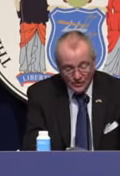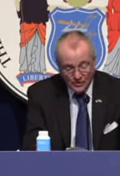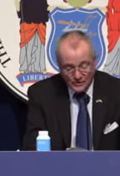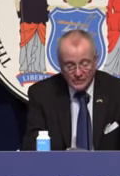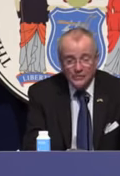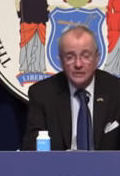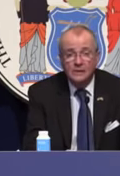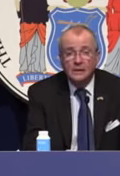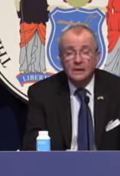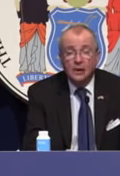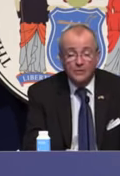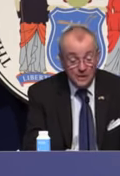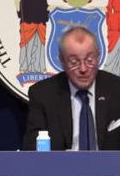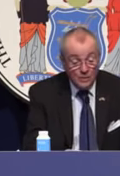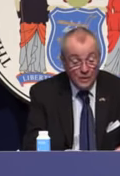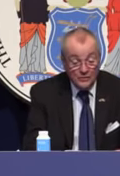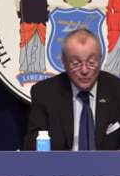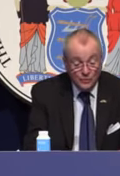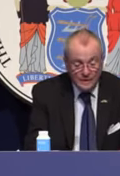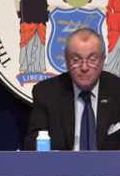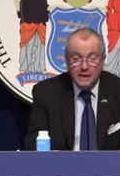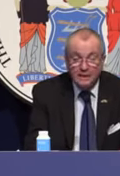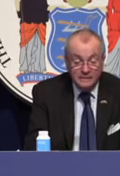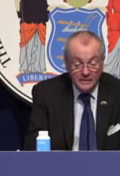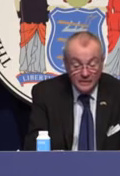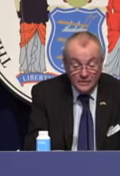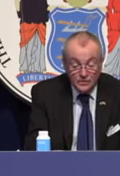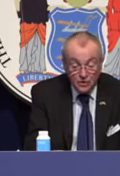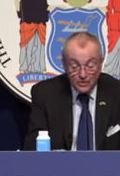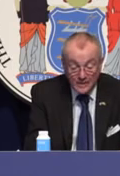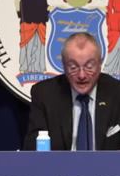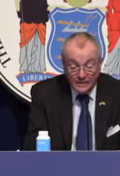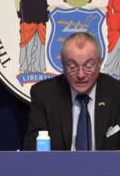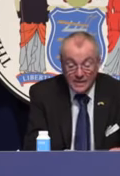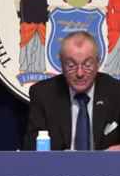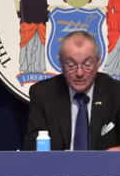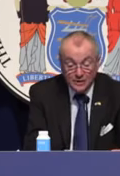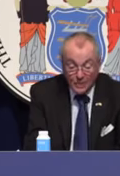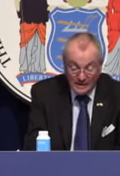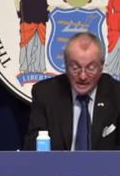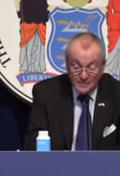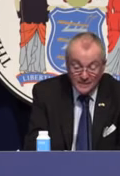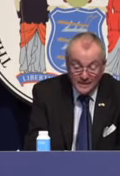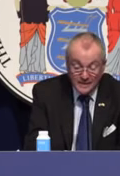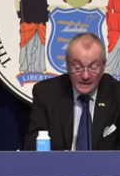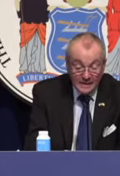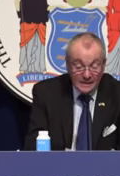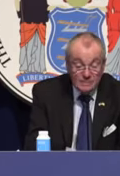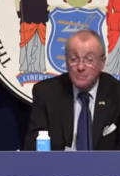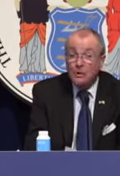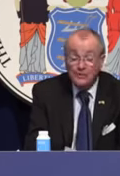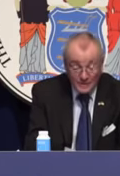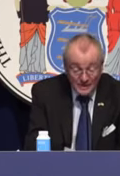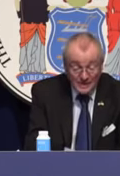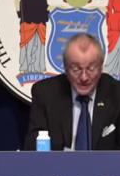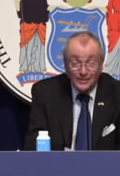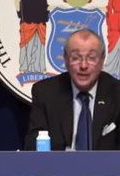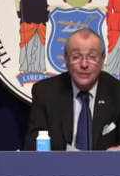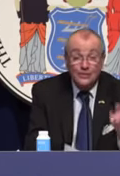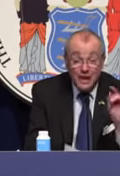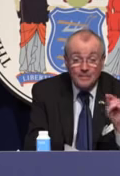practice social distancing over the coming weeks to really bend this curve down and to keep it going down. And let me be